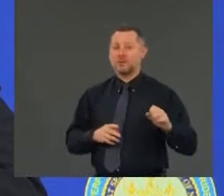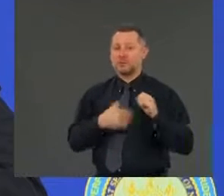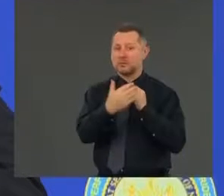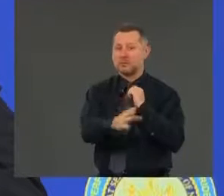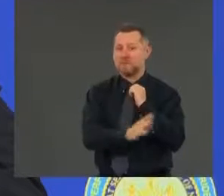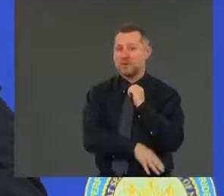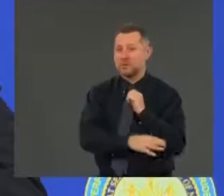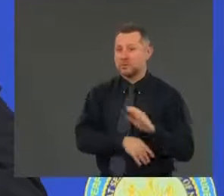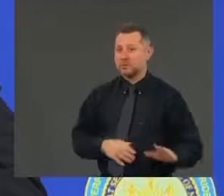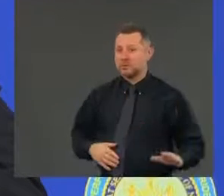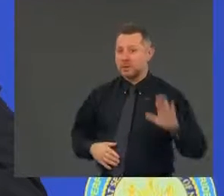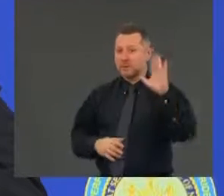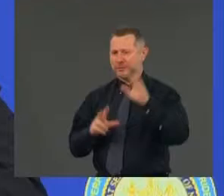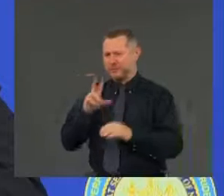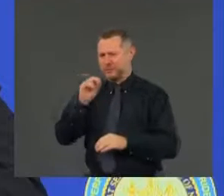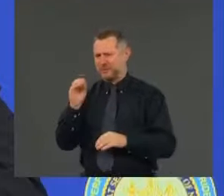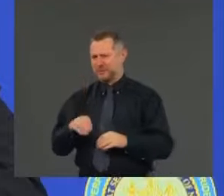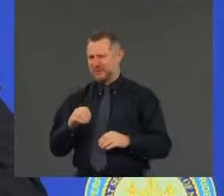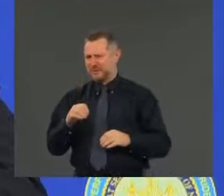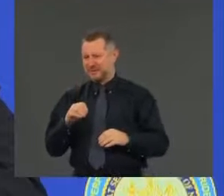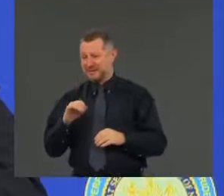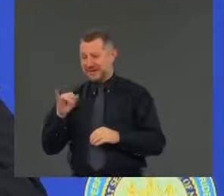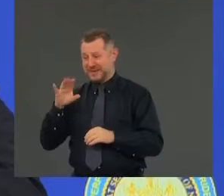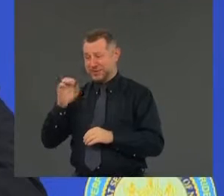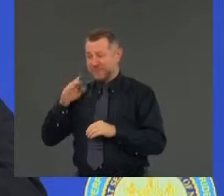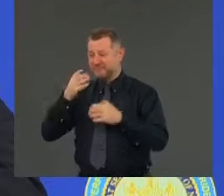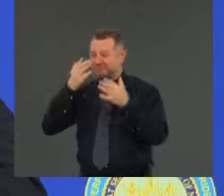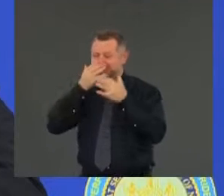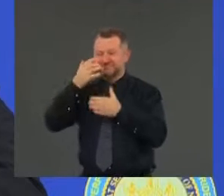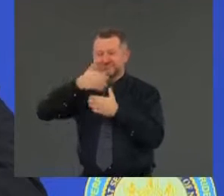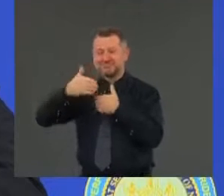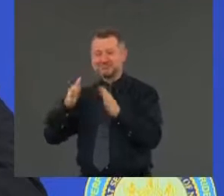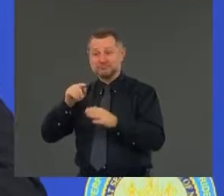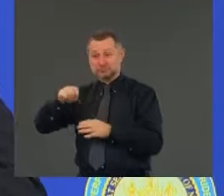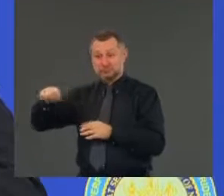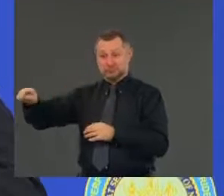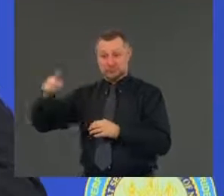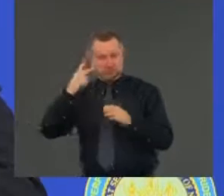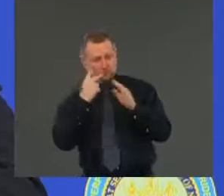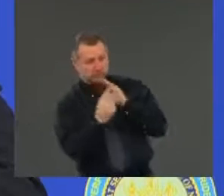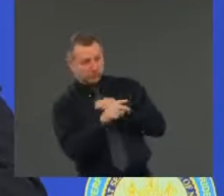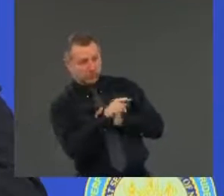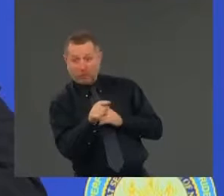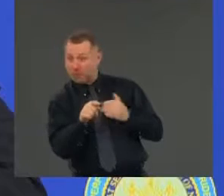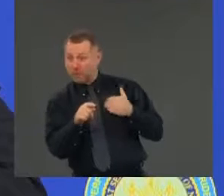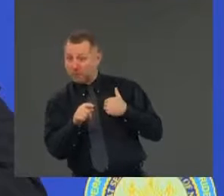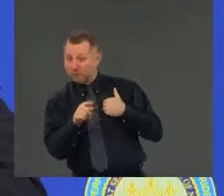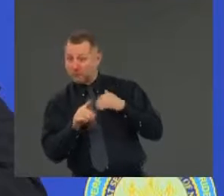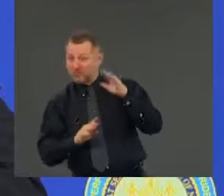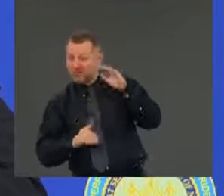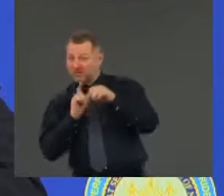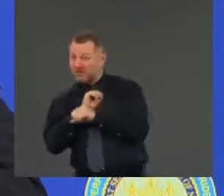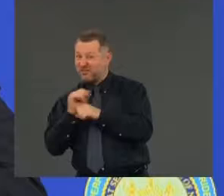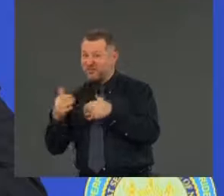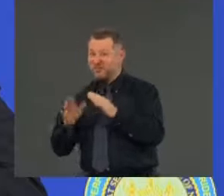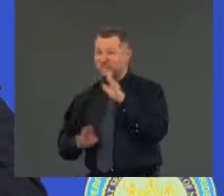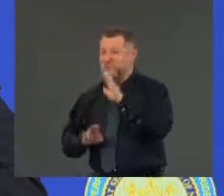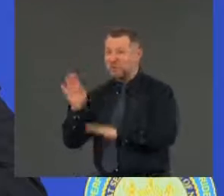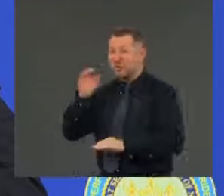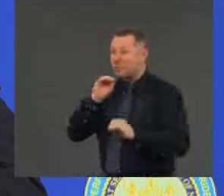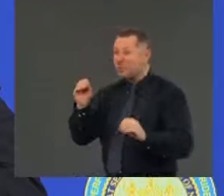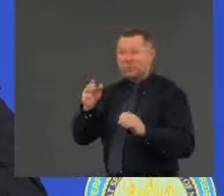have to be available. That's anticipating either a current surge, people are undisciplined, you have a hot